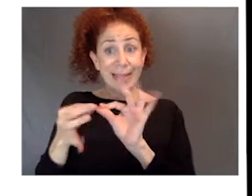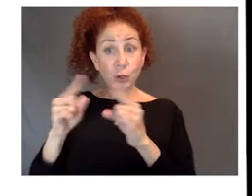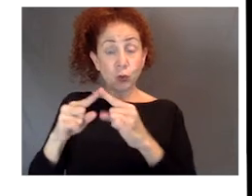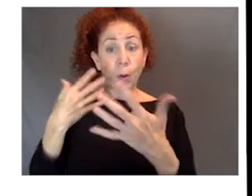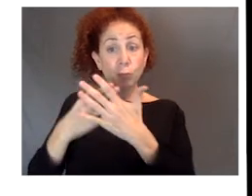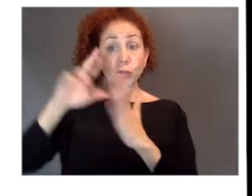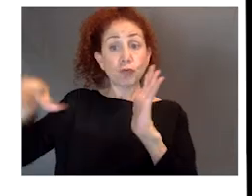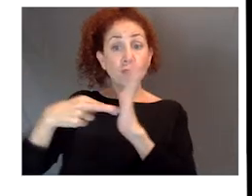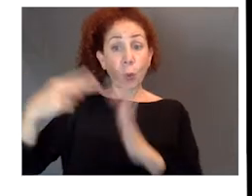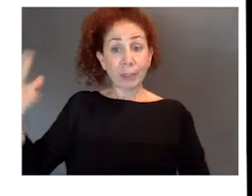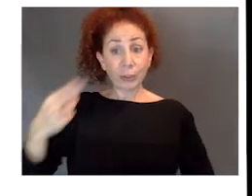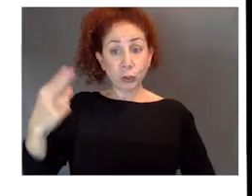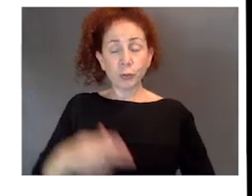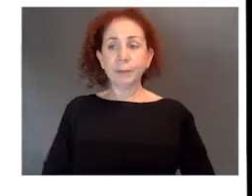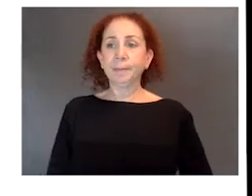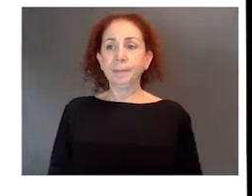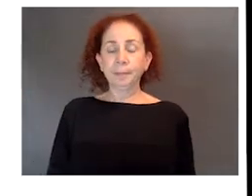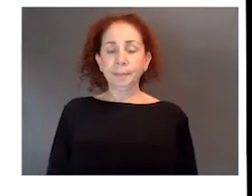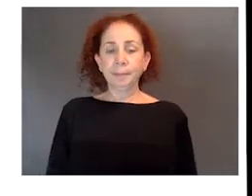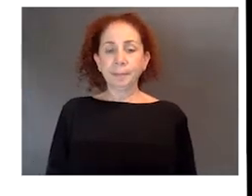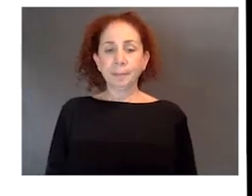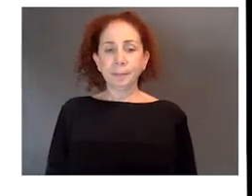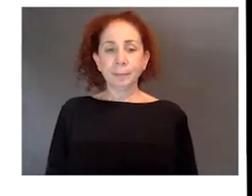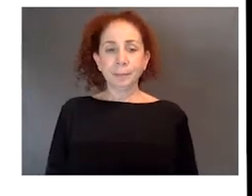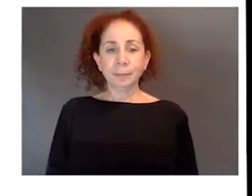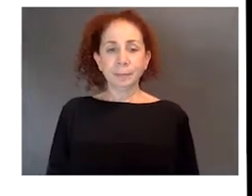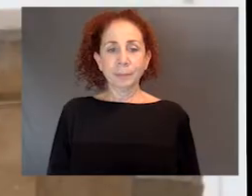to the prison's role in history.